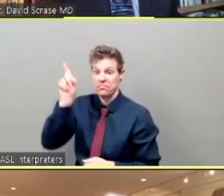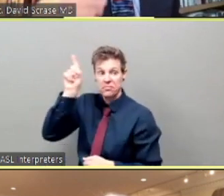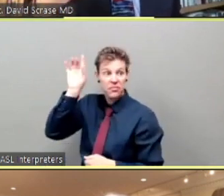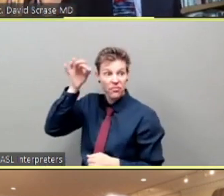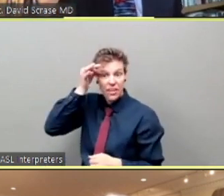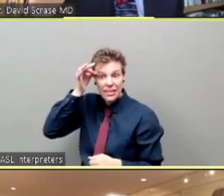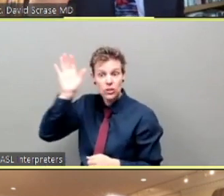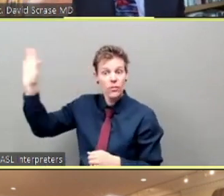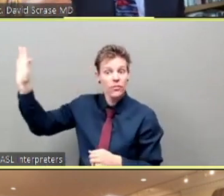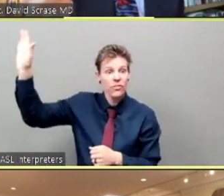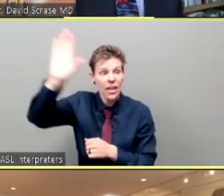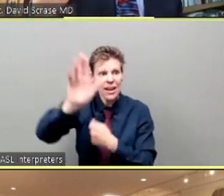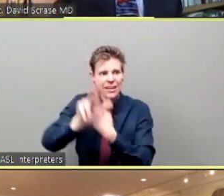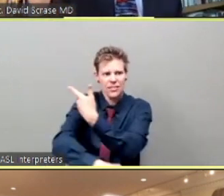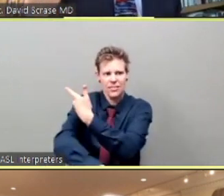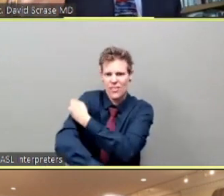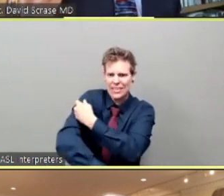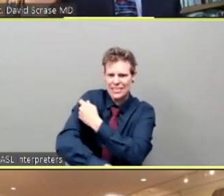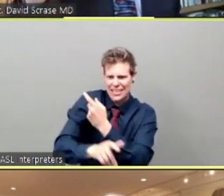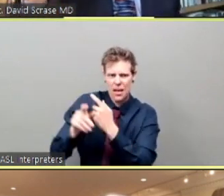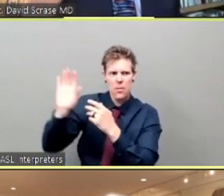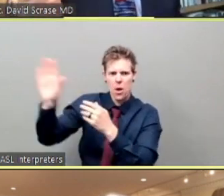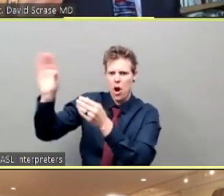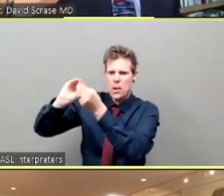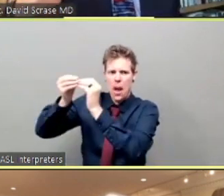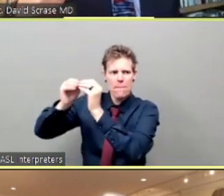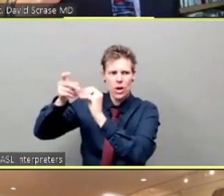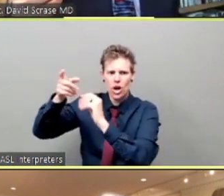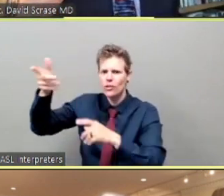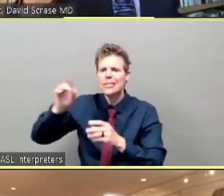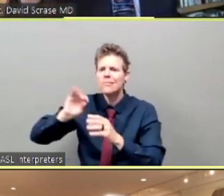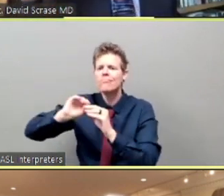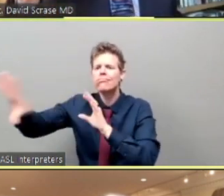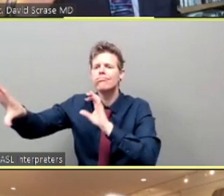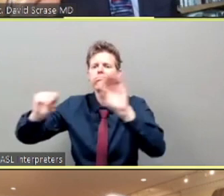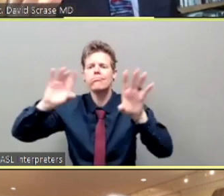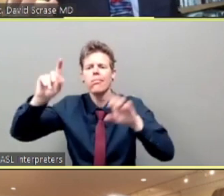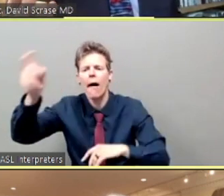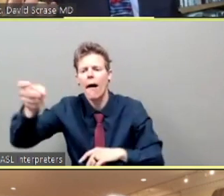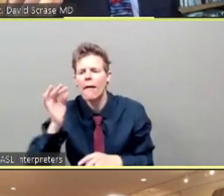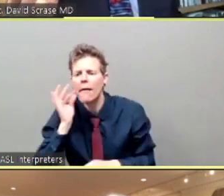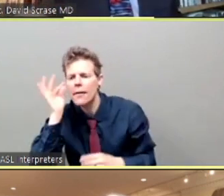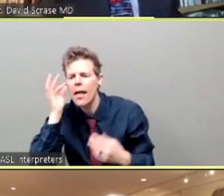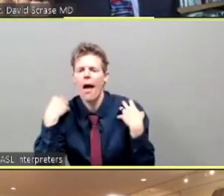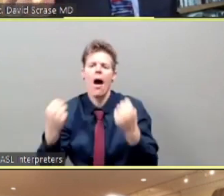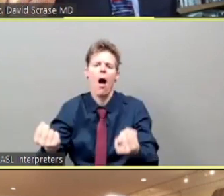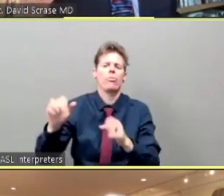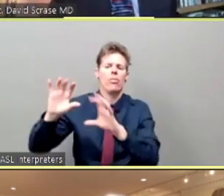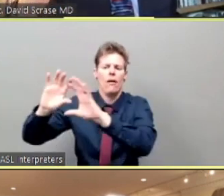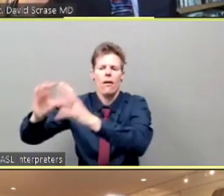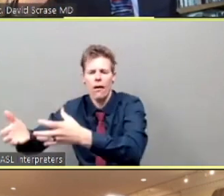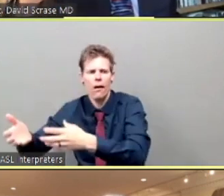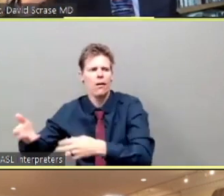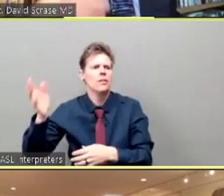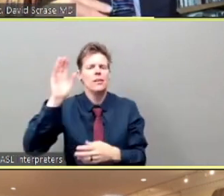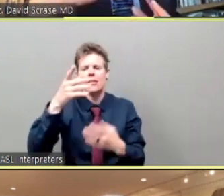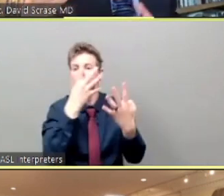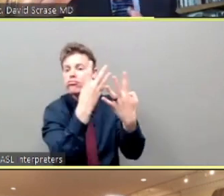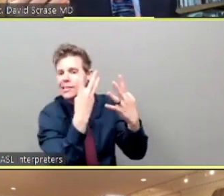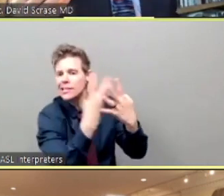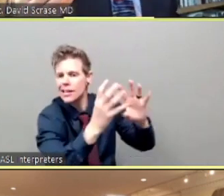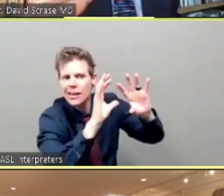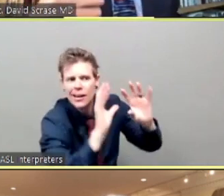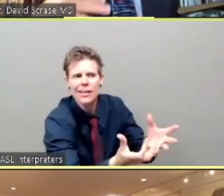state. Federal vaccines go to IHS, they go to some pharmacies, they go to federal correctional facilities,